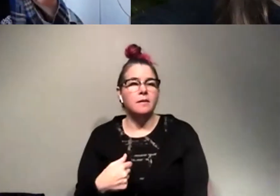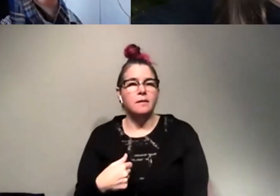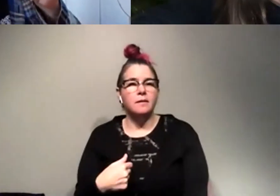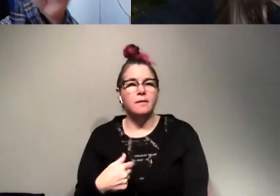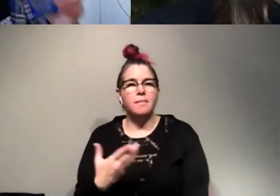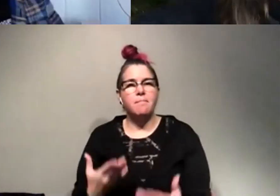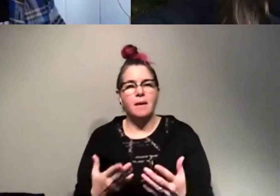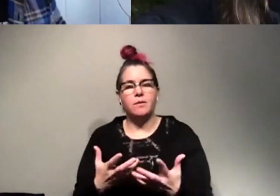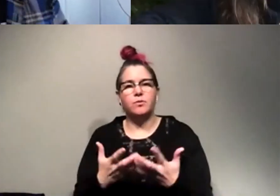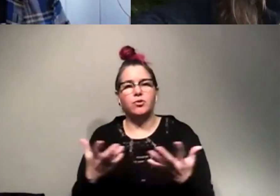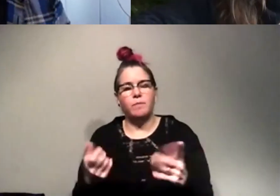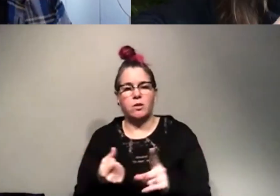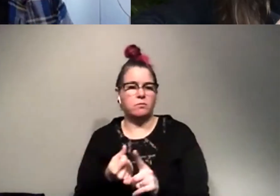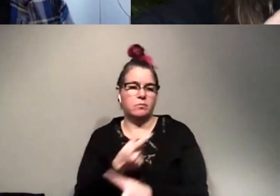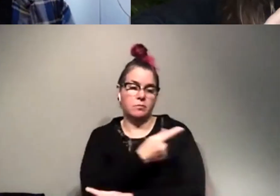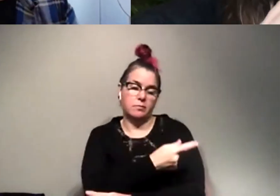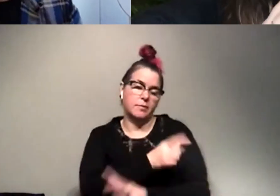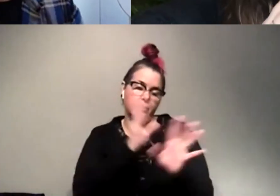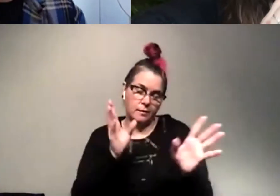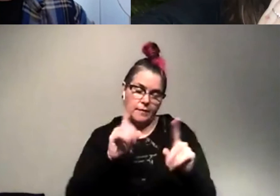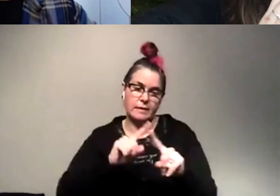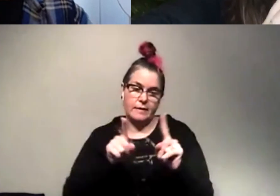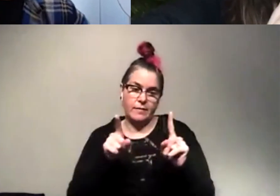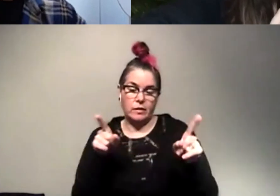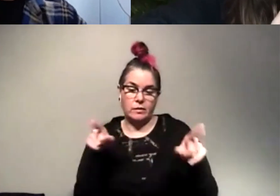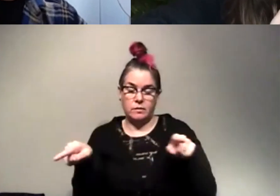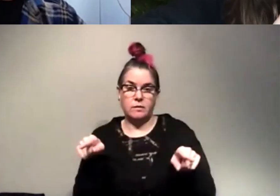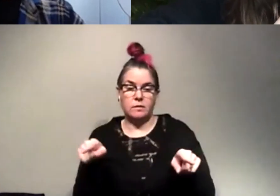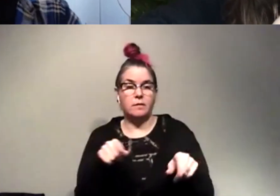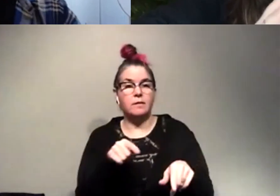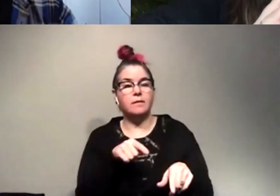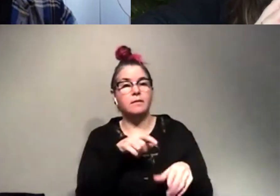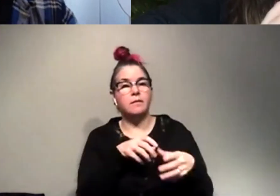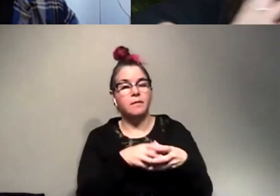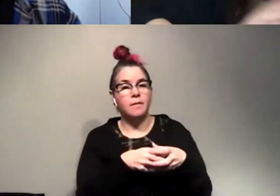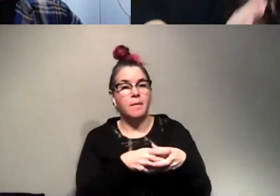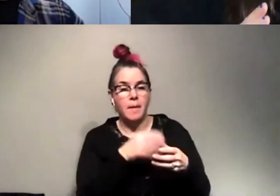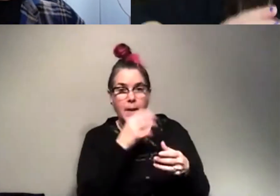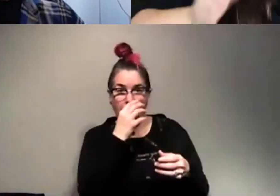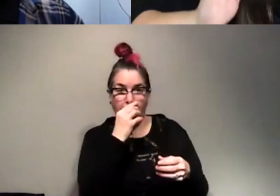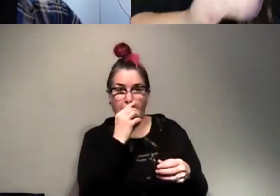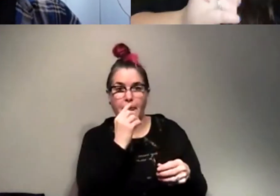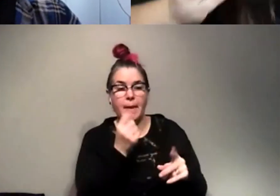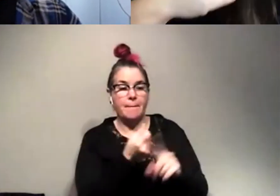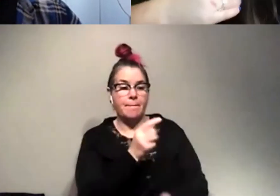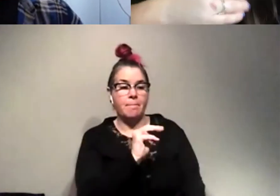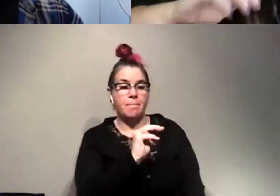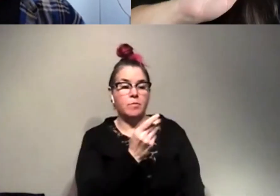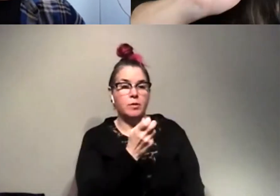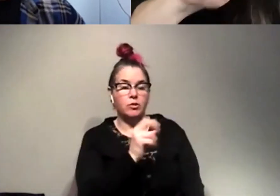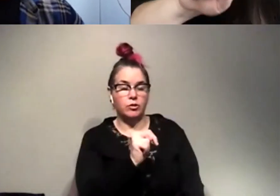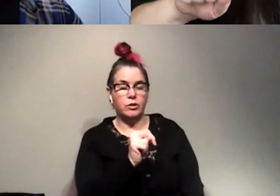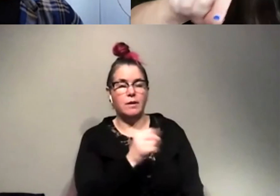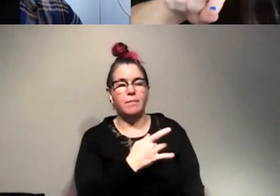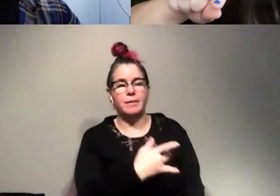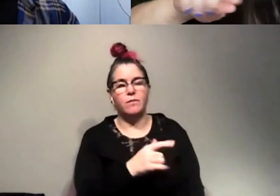might be like too much in the weeds, but there's a difference, right, between whether like the mutation, and maybe a lot of times for scientists, like we